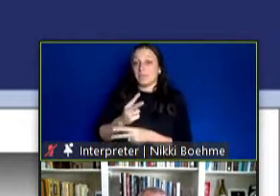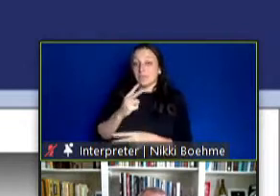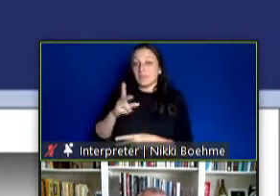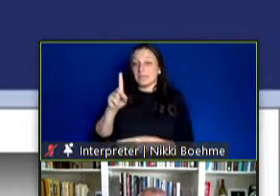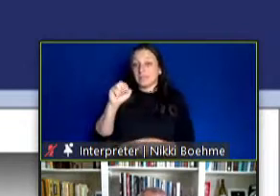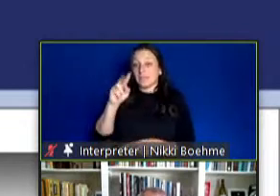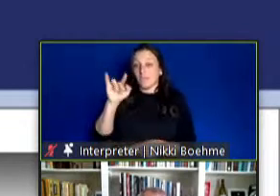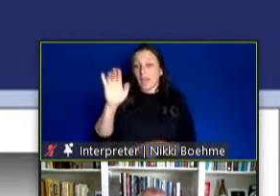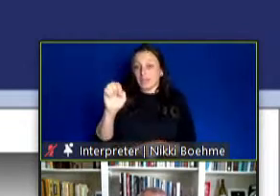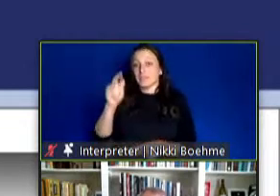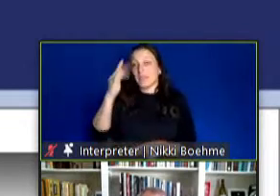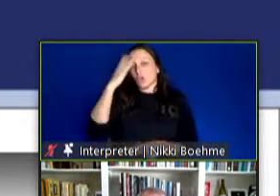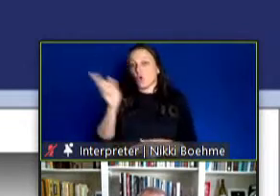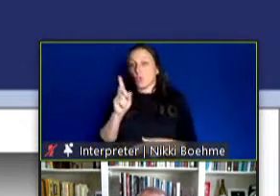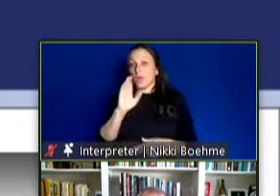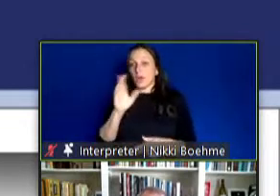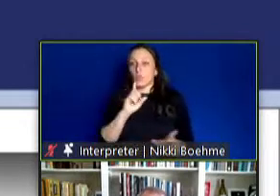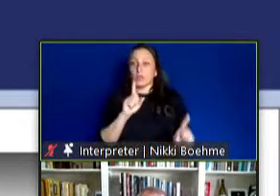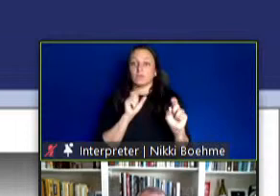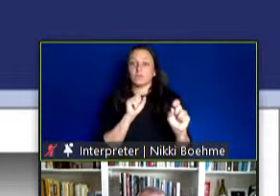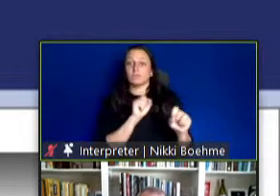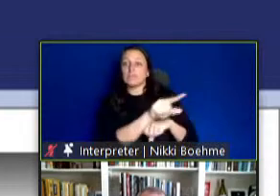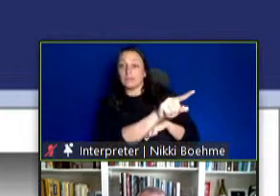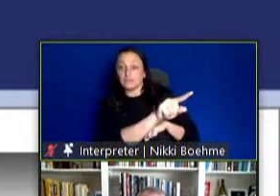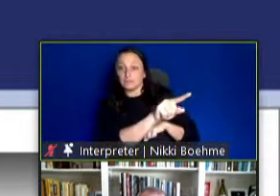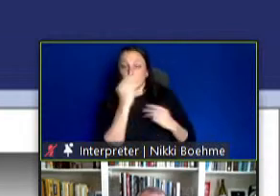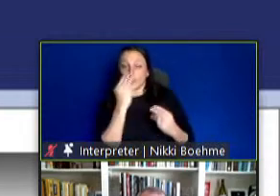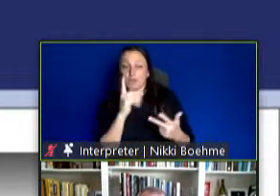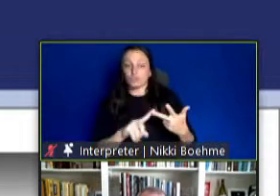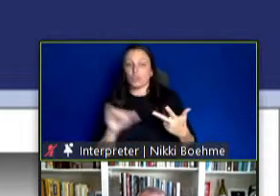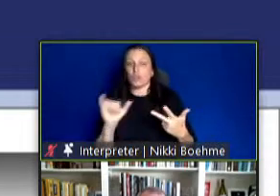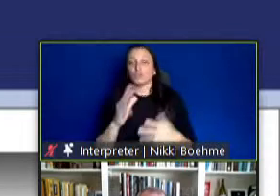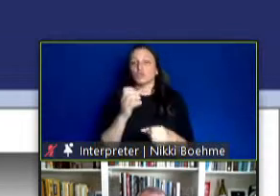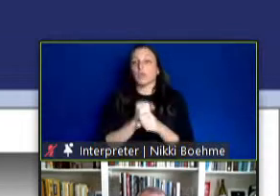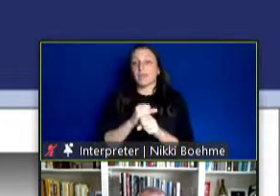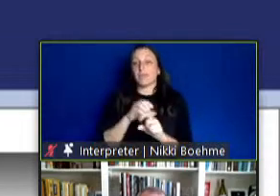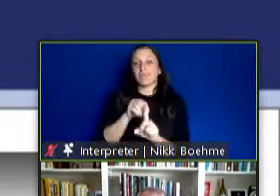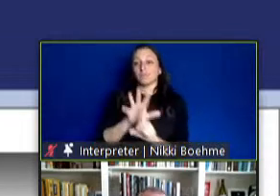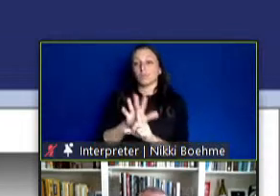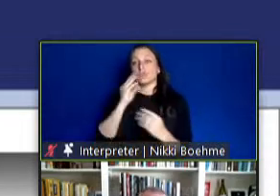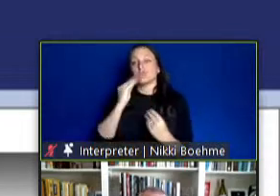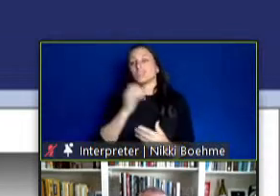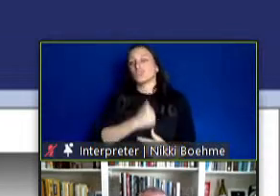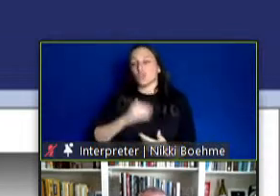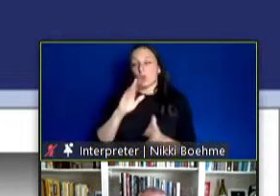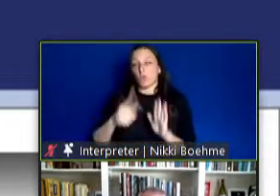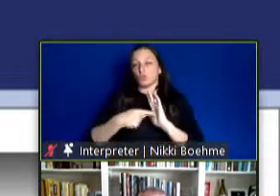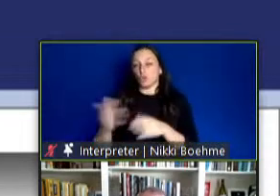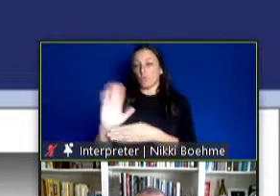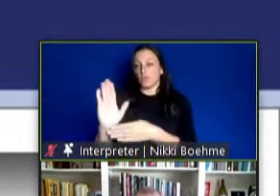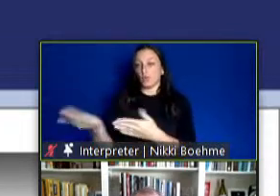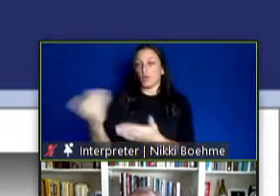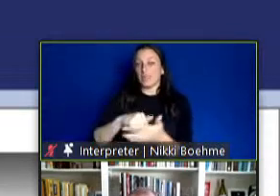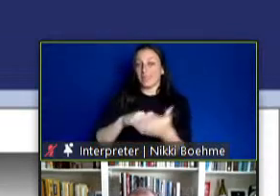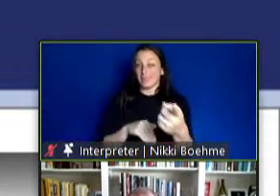would be sent, and then to make sure that they get that exposure notification. So sorry about that. Let's go ahead and start again. This is the